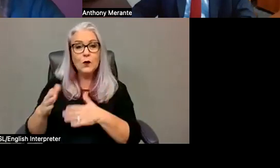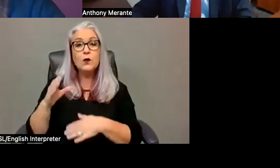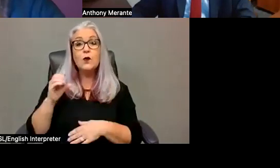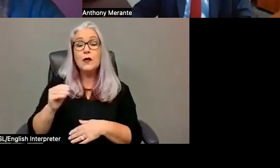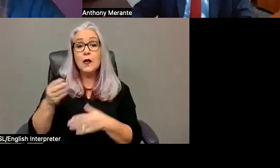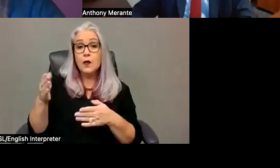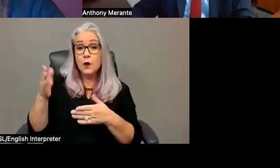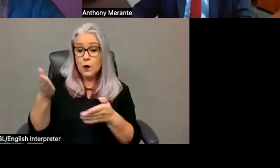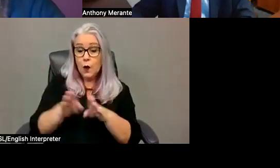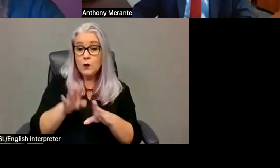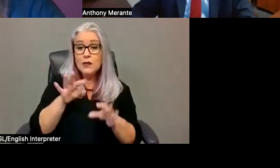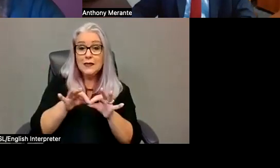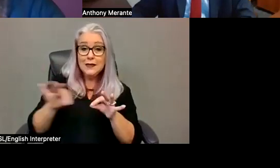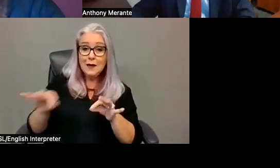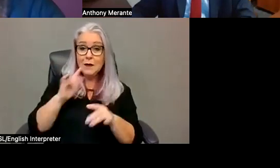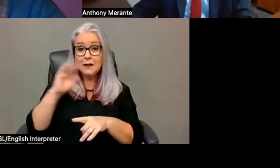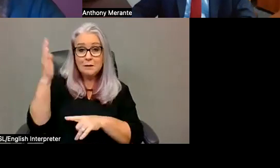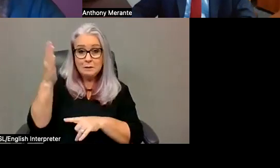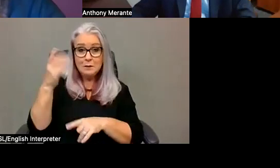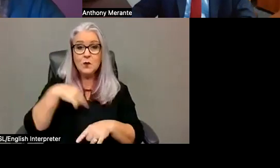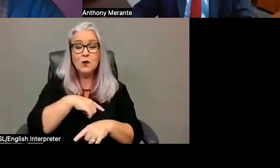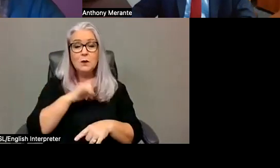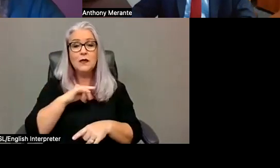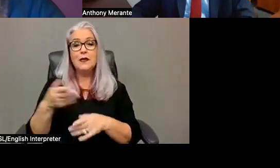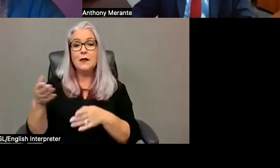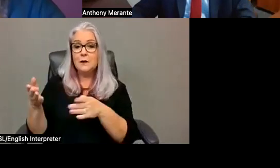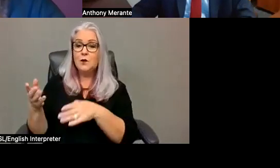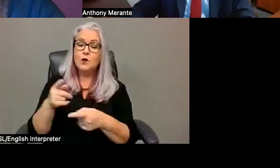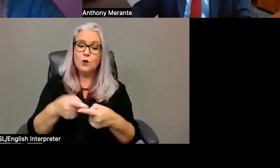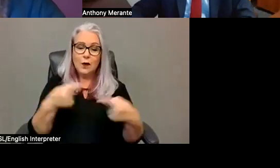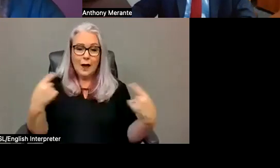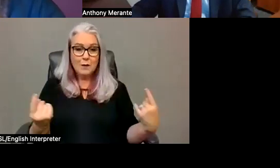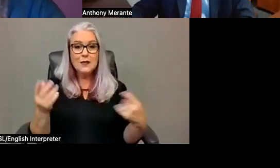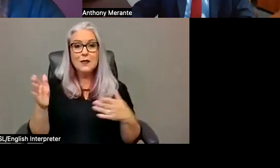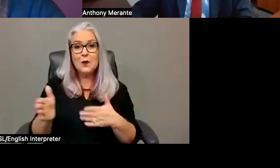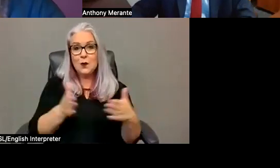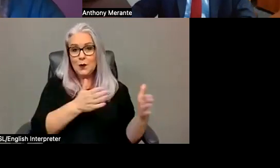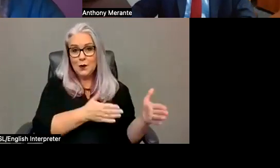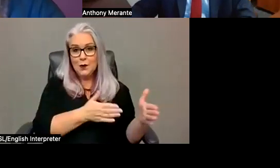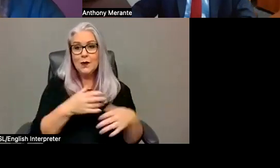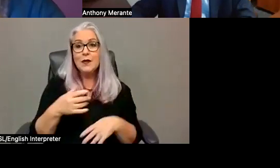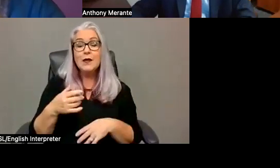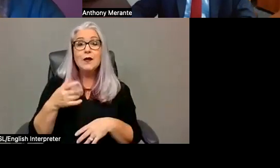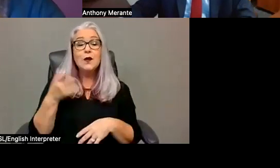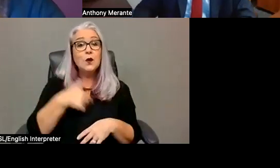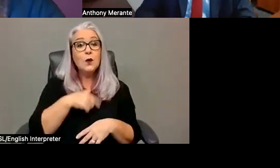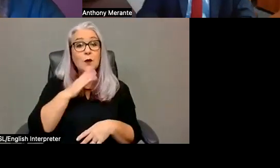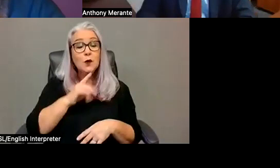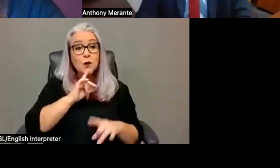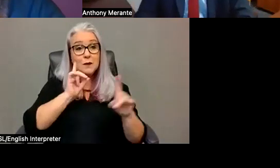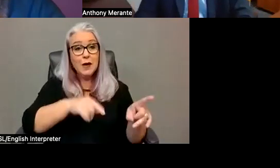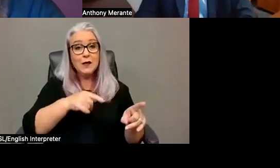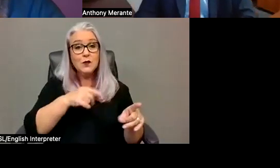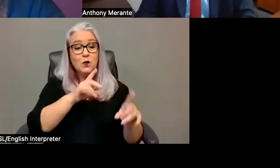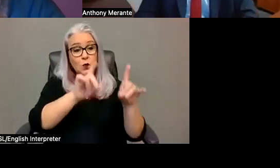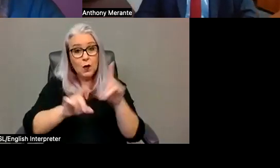order of closing statements will be in the reverse order as the opening statements. The order in which candidates will respond to further